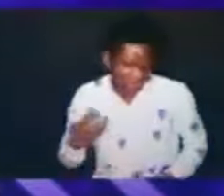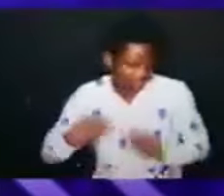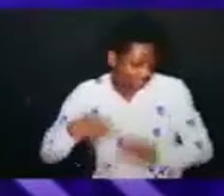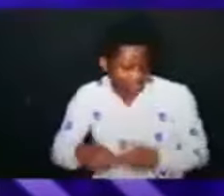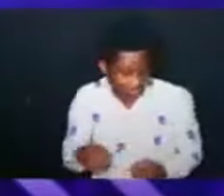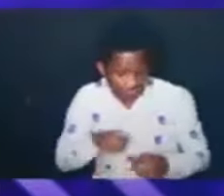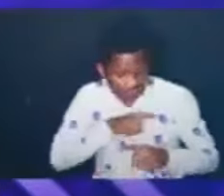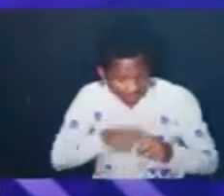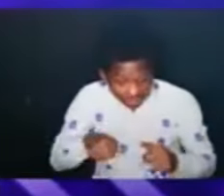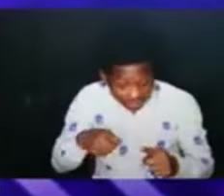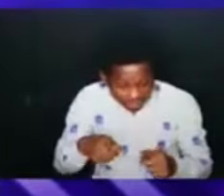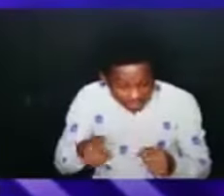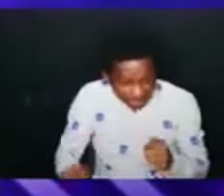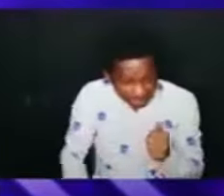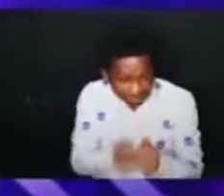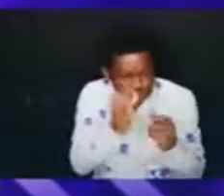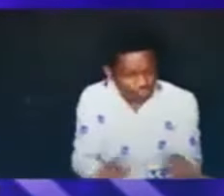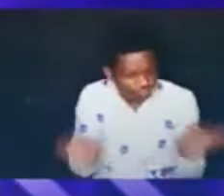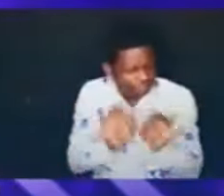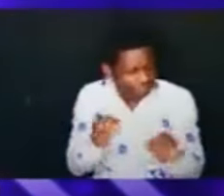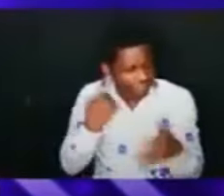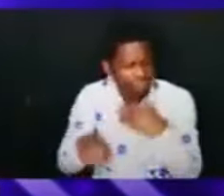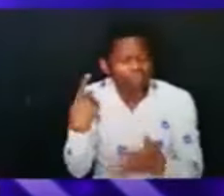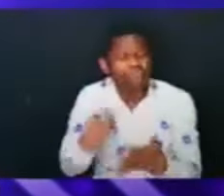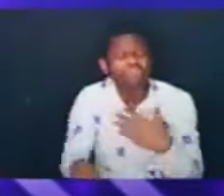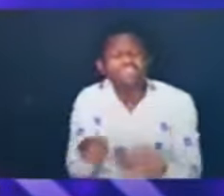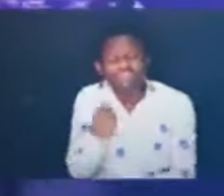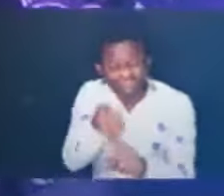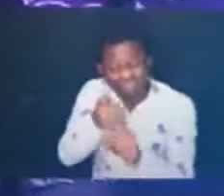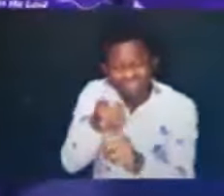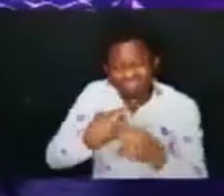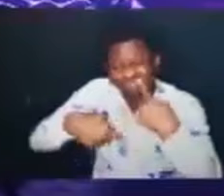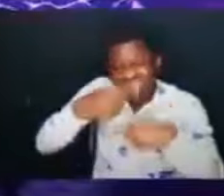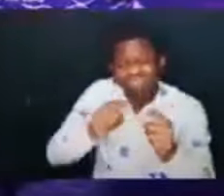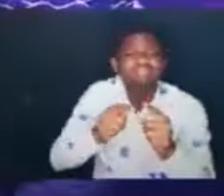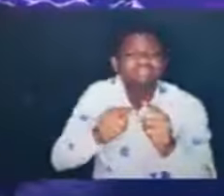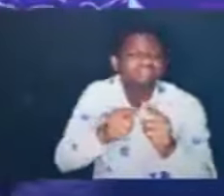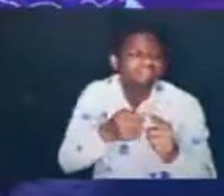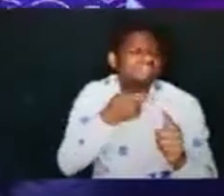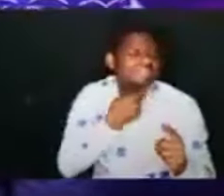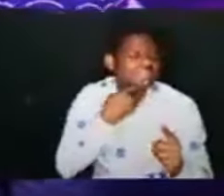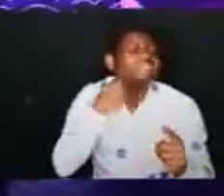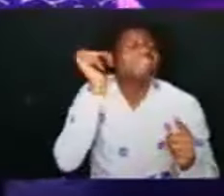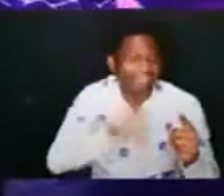envy you, but what is important is what came out of your mouth.